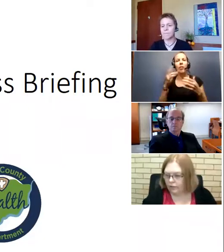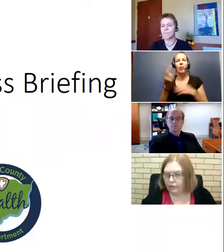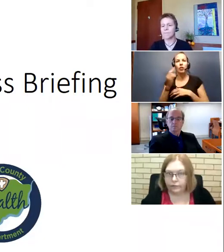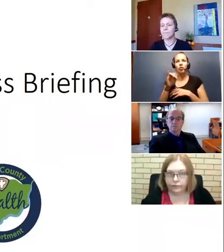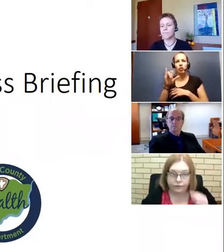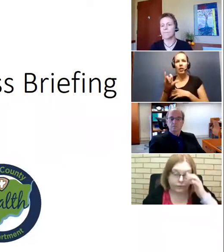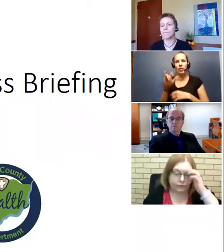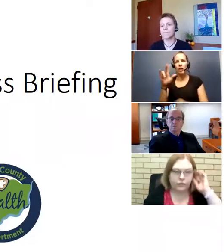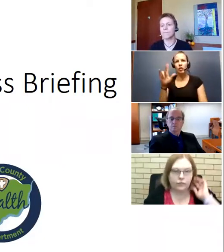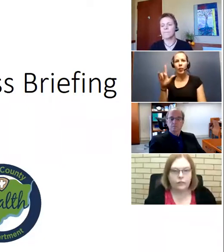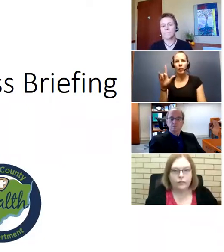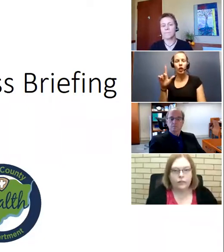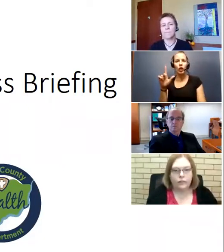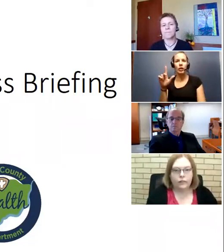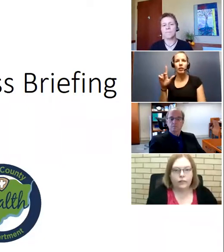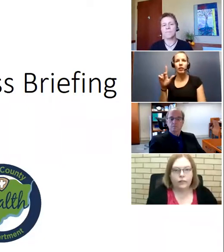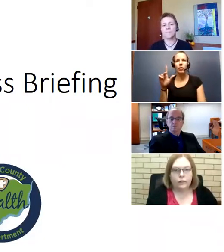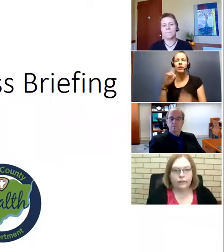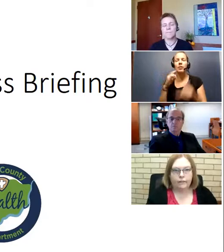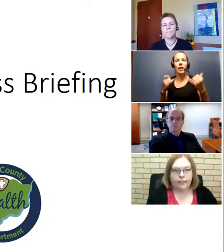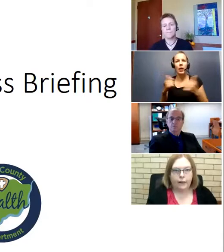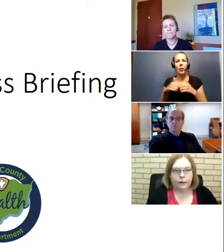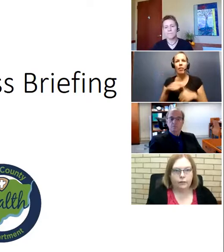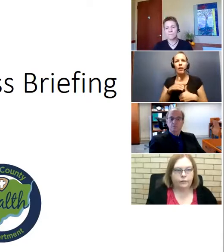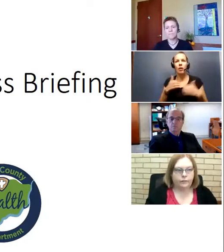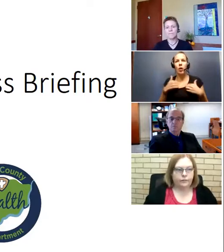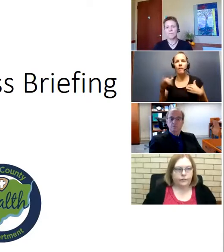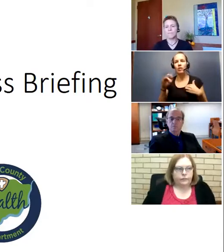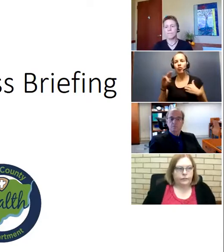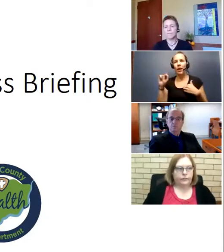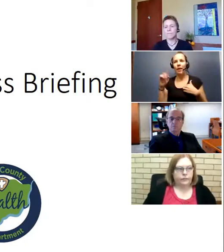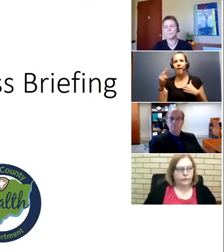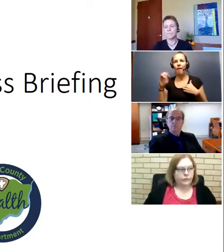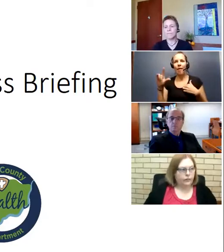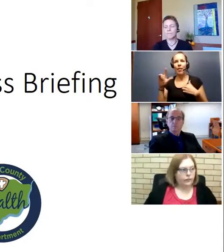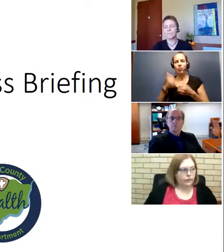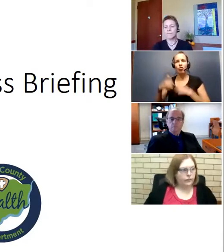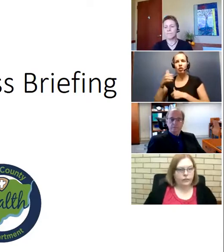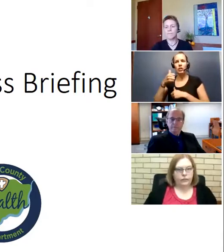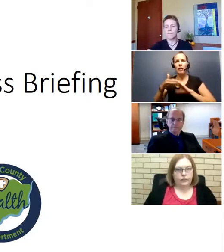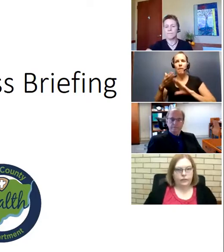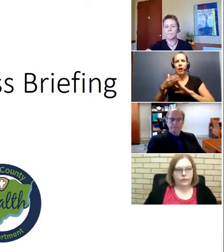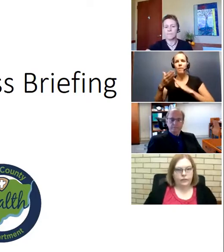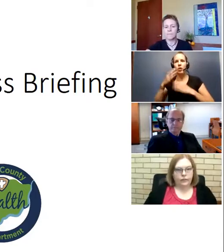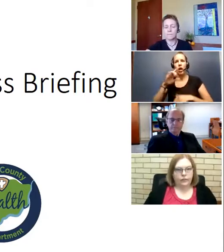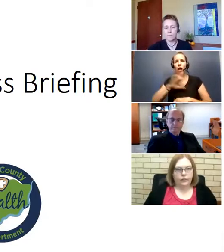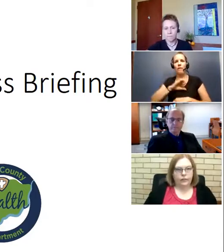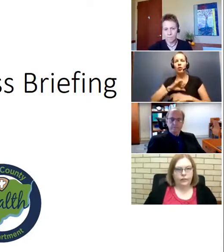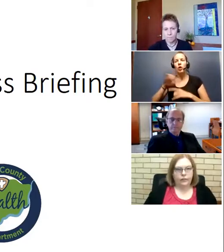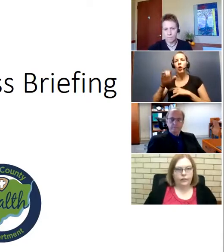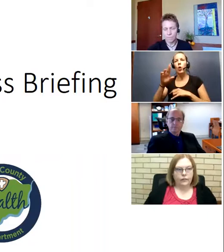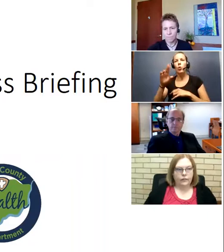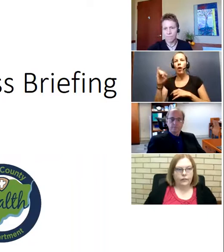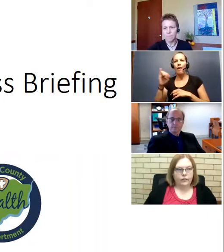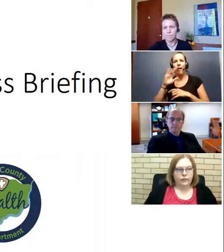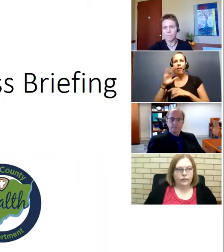July 23rd. Today with us we have Janet Hill, Chief Operating Officer at the Rock Island County Health